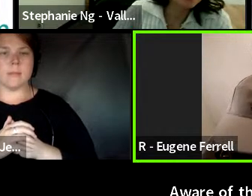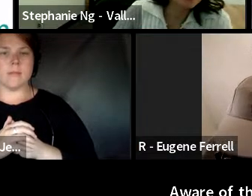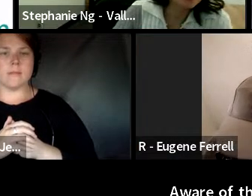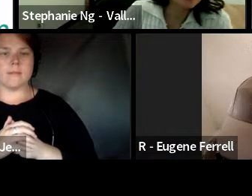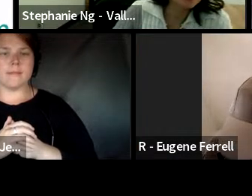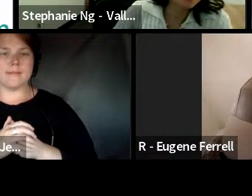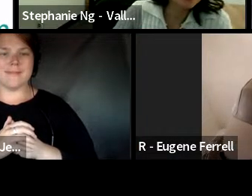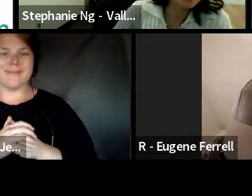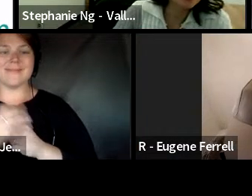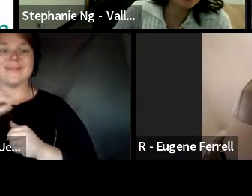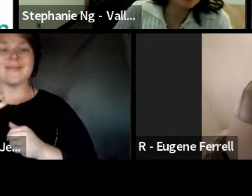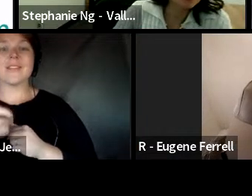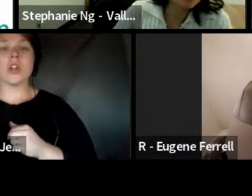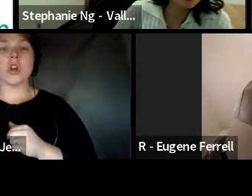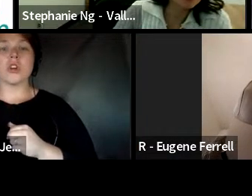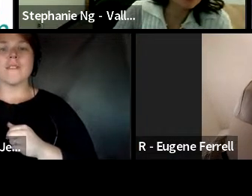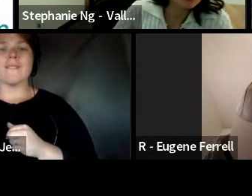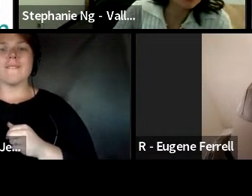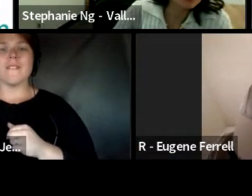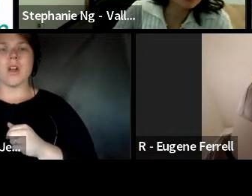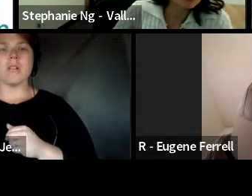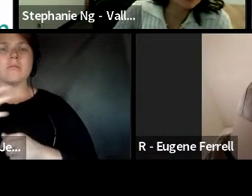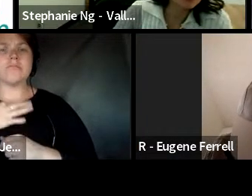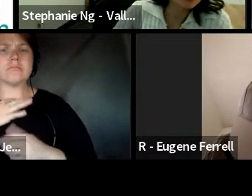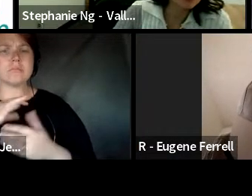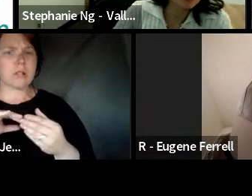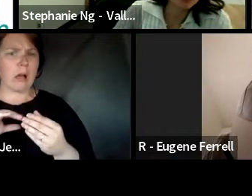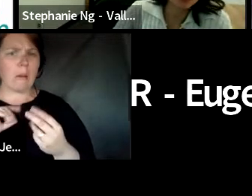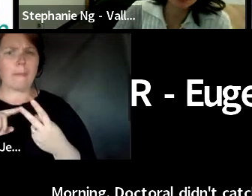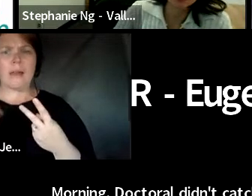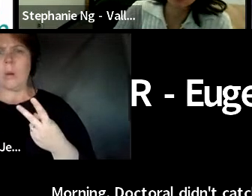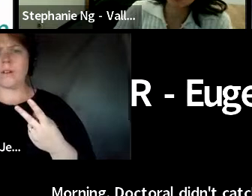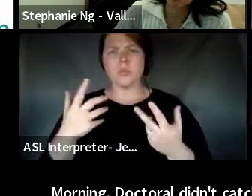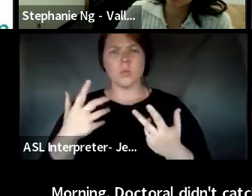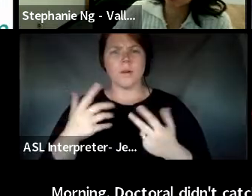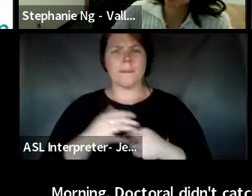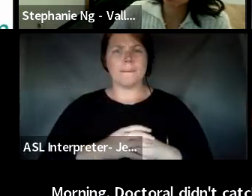Sorry, Dr. Farrell, didn't catch that. That was a comment. Was that a question?